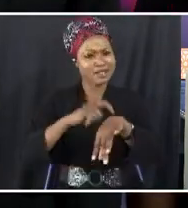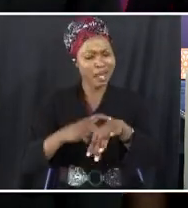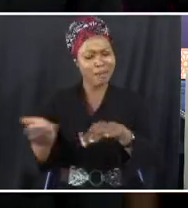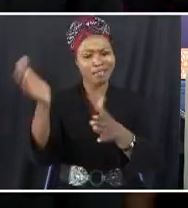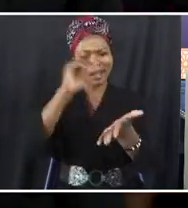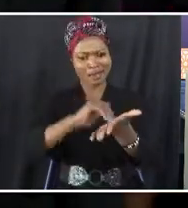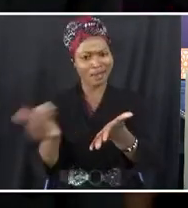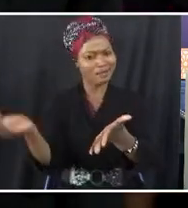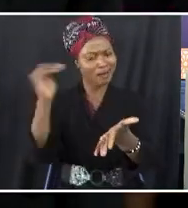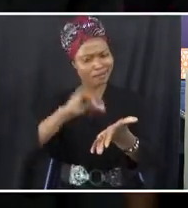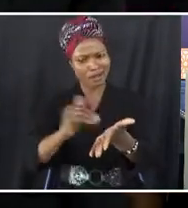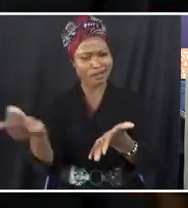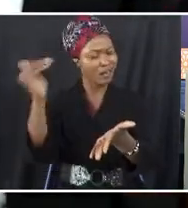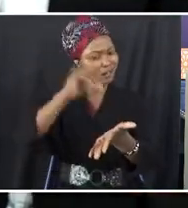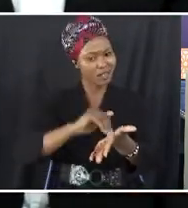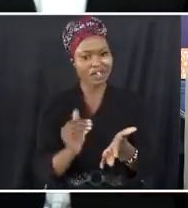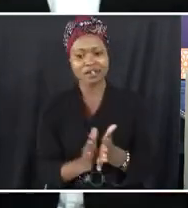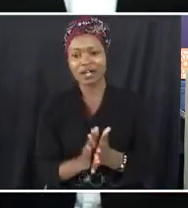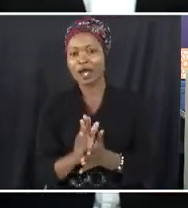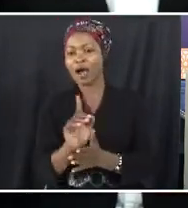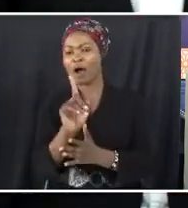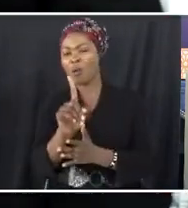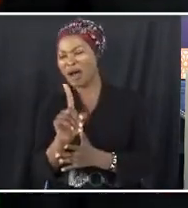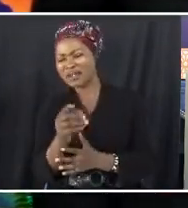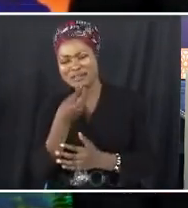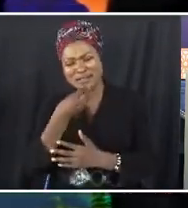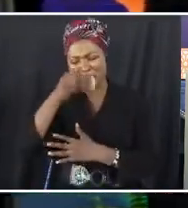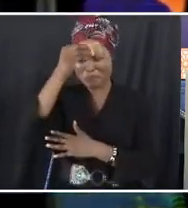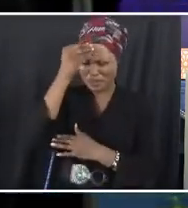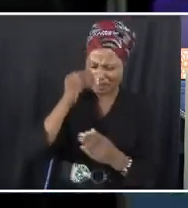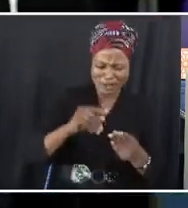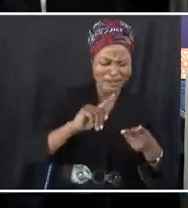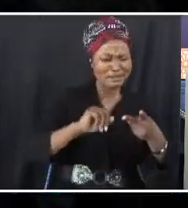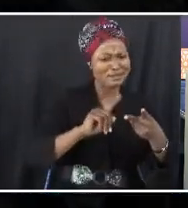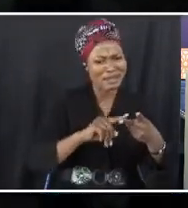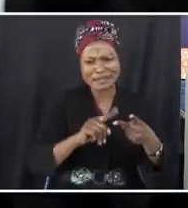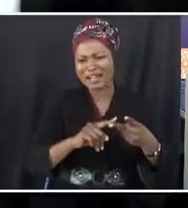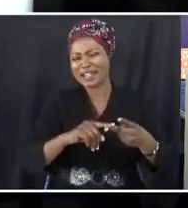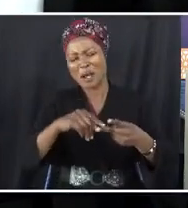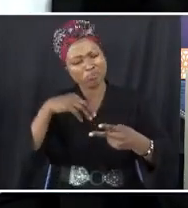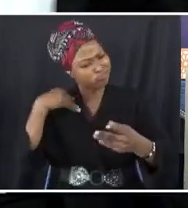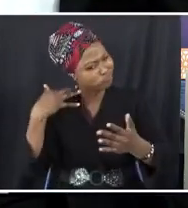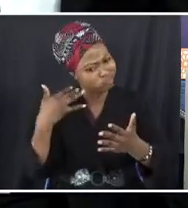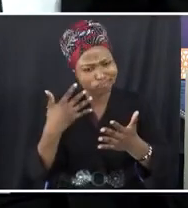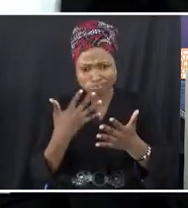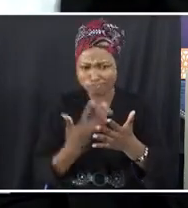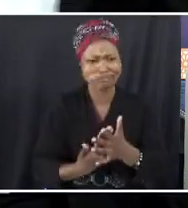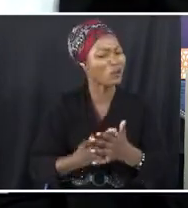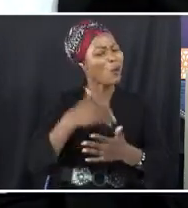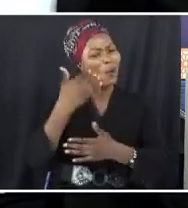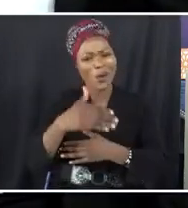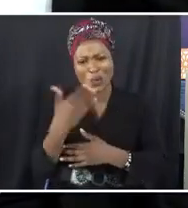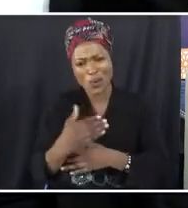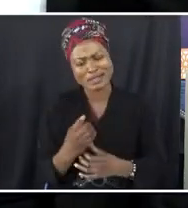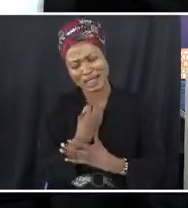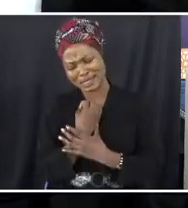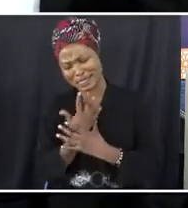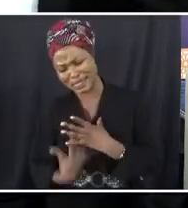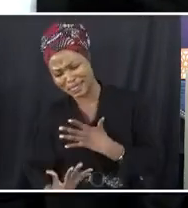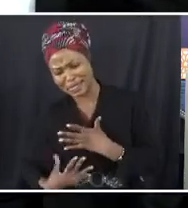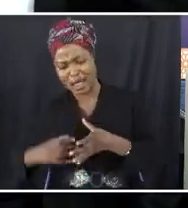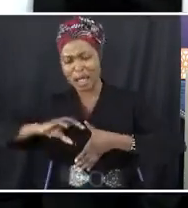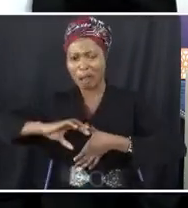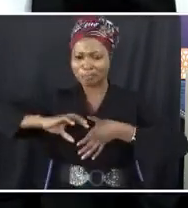again, it is one disappointment after another, and it is one